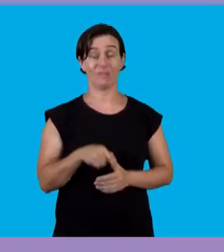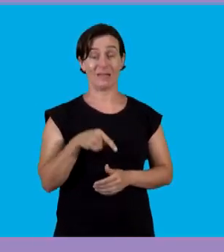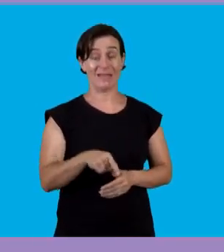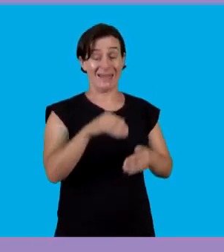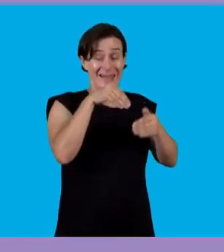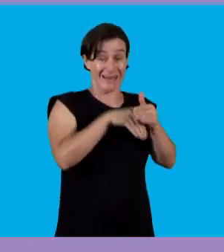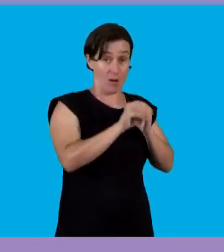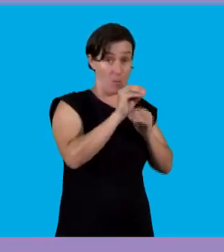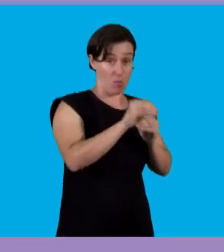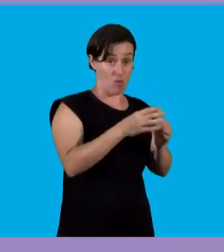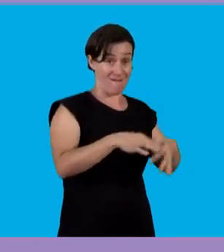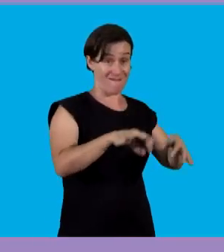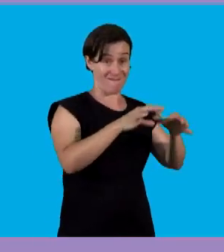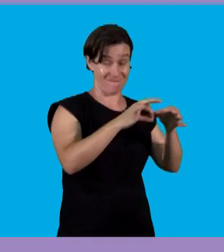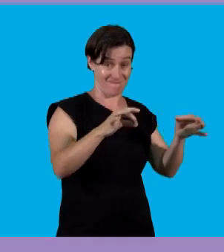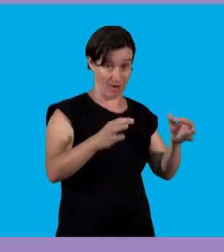value,